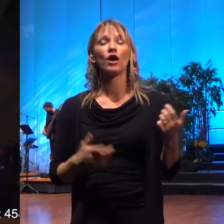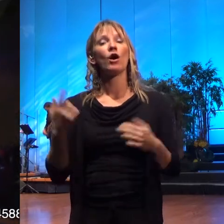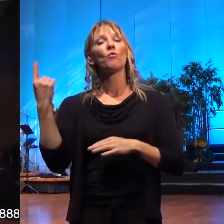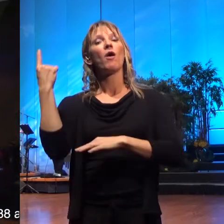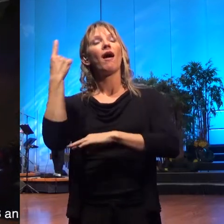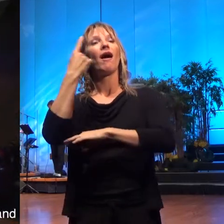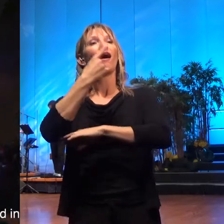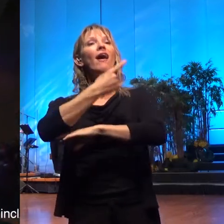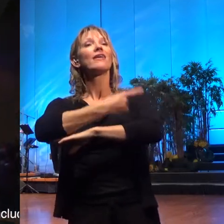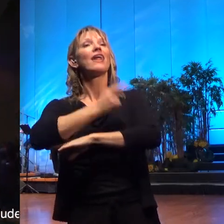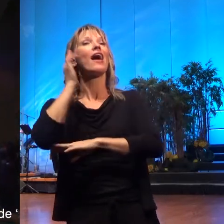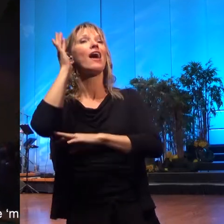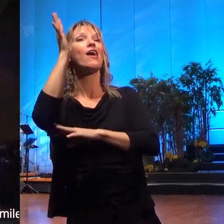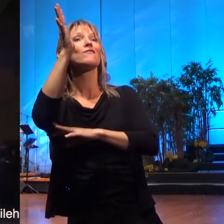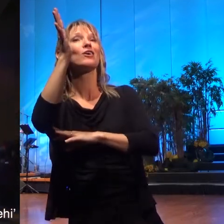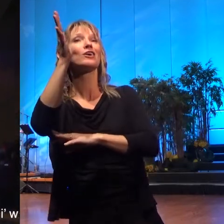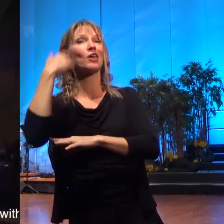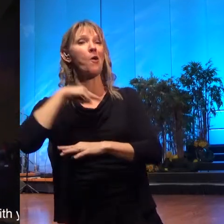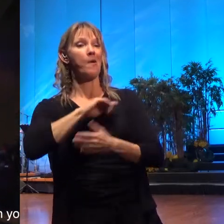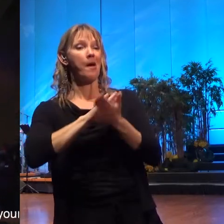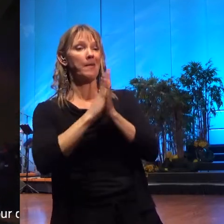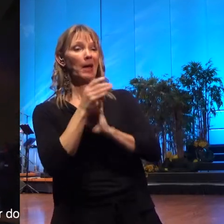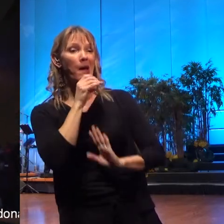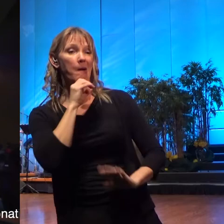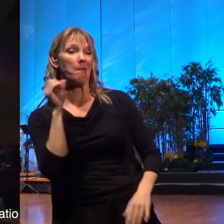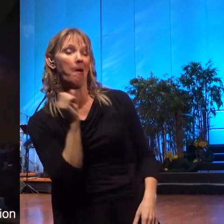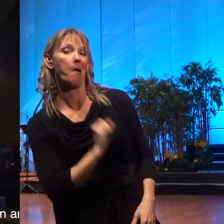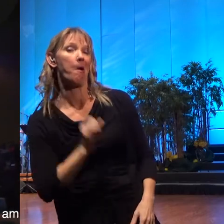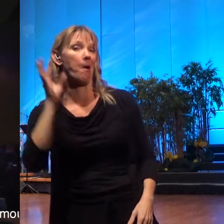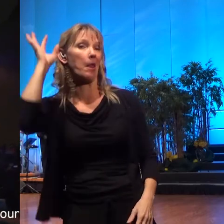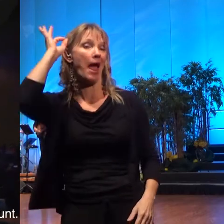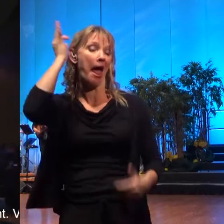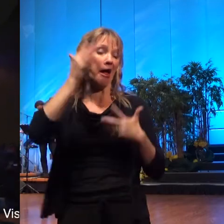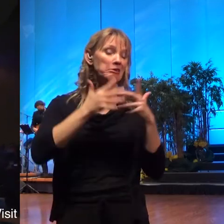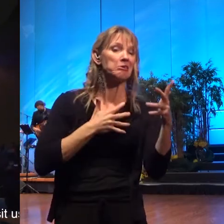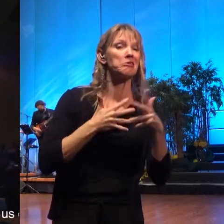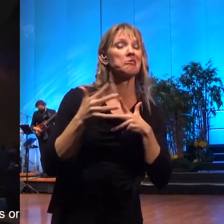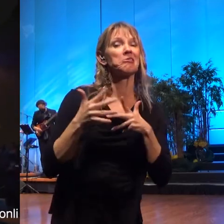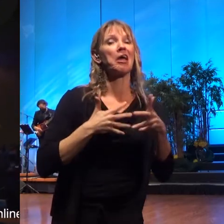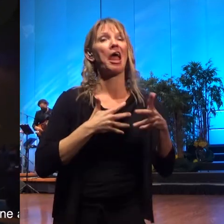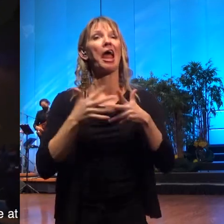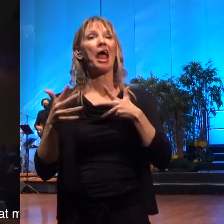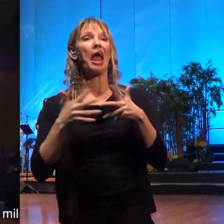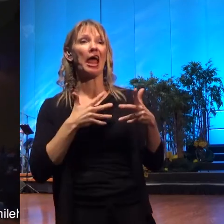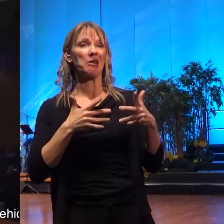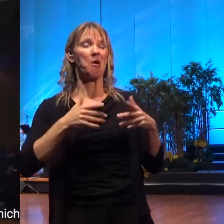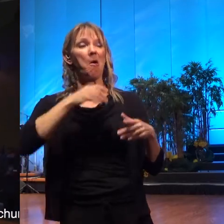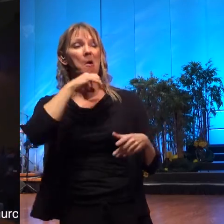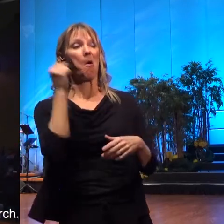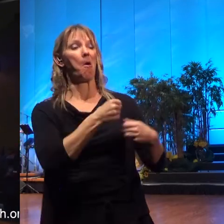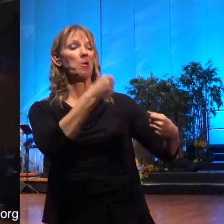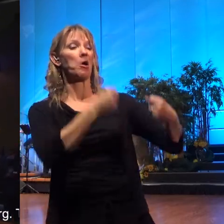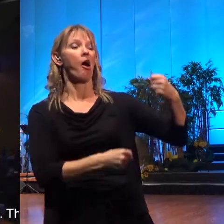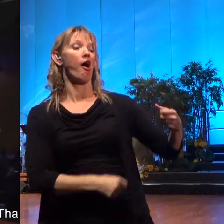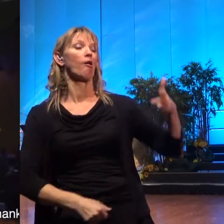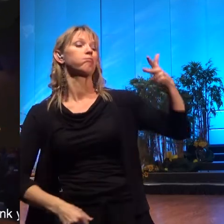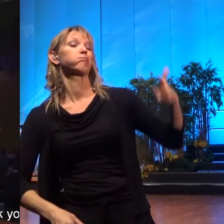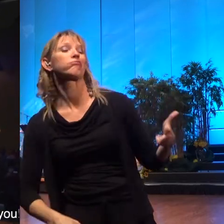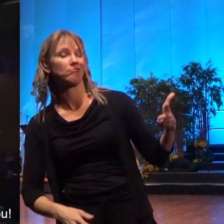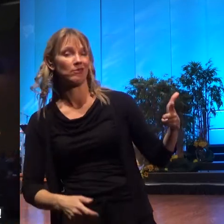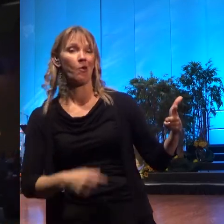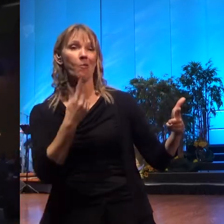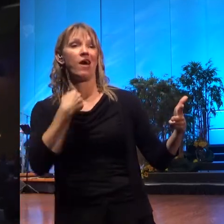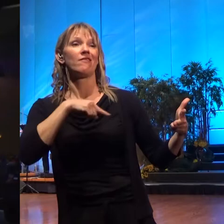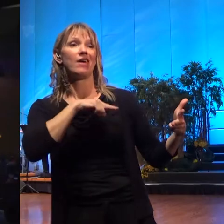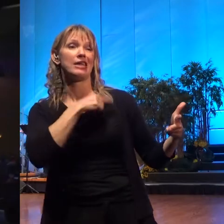One day, when we're getting wrinkly and our hair's grey, a rusty old banger in the driveway, one of